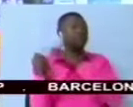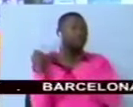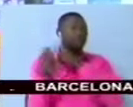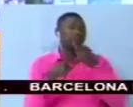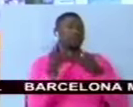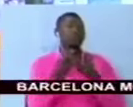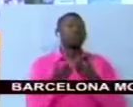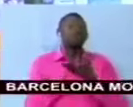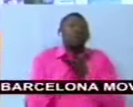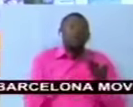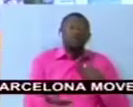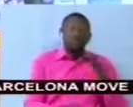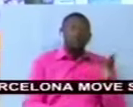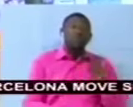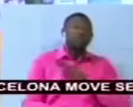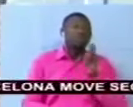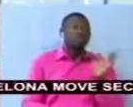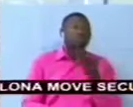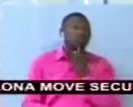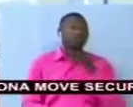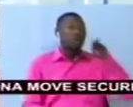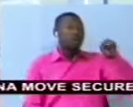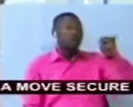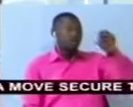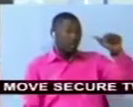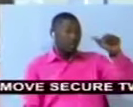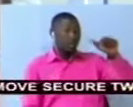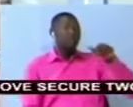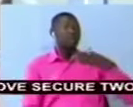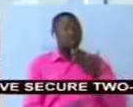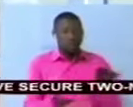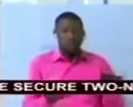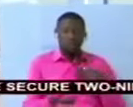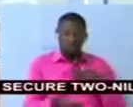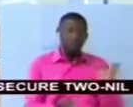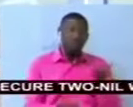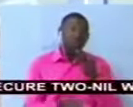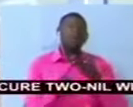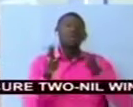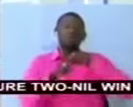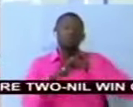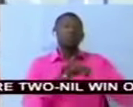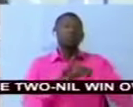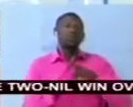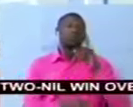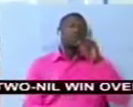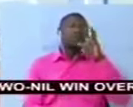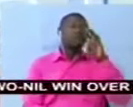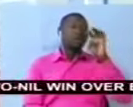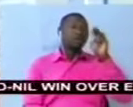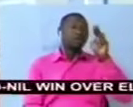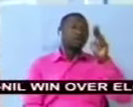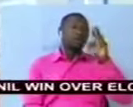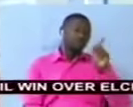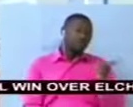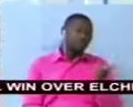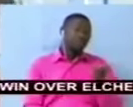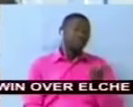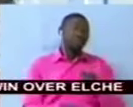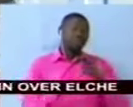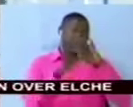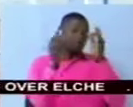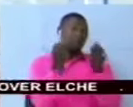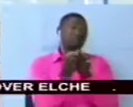went to the drug squad. And your belief at that time was that the NIA was the government institution that